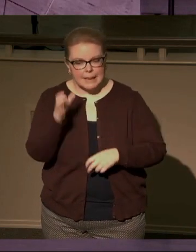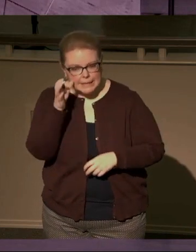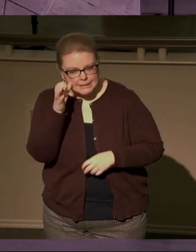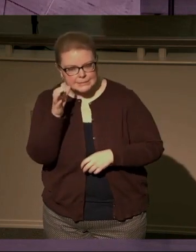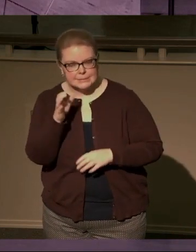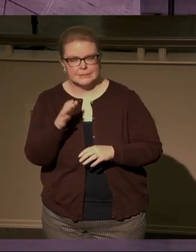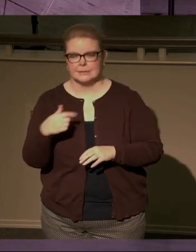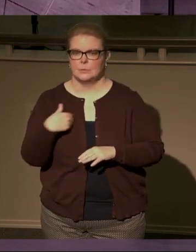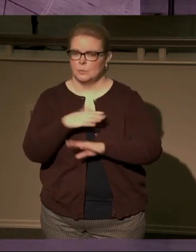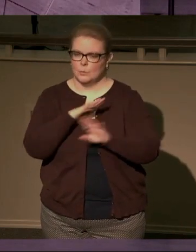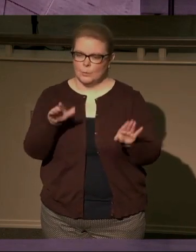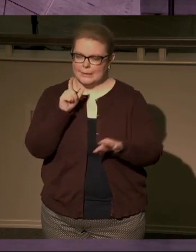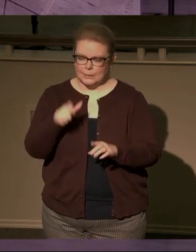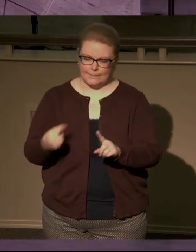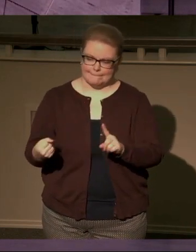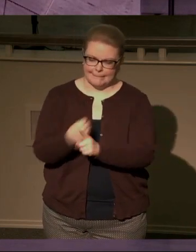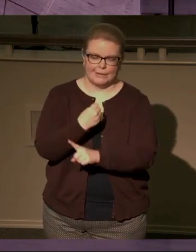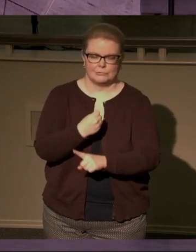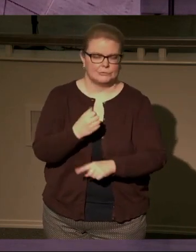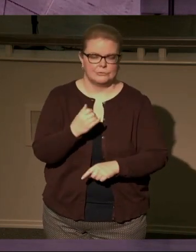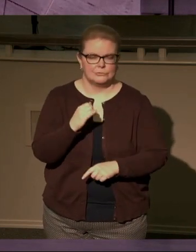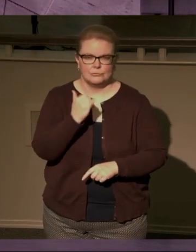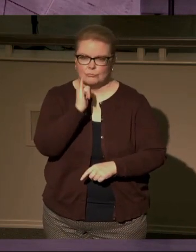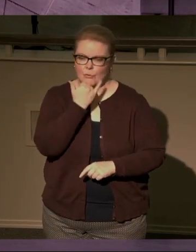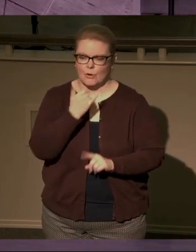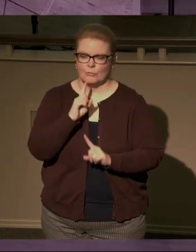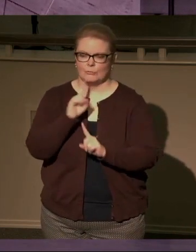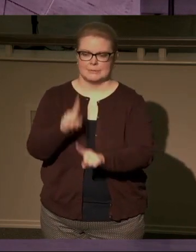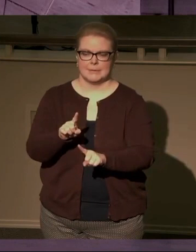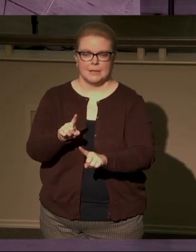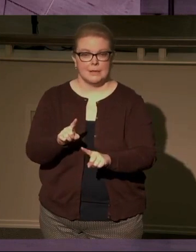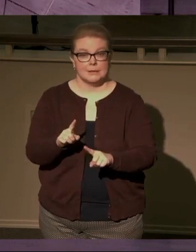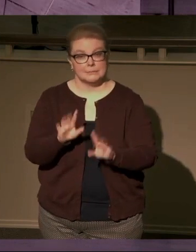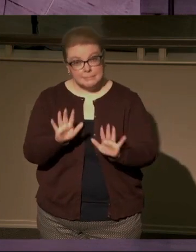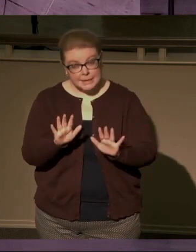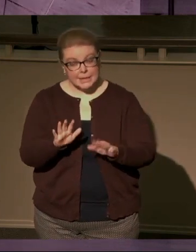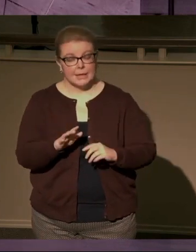wrong instinct. But at the same time, folks,